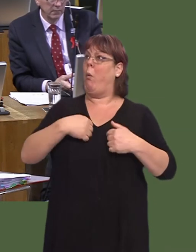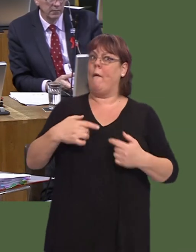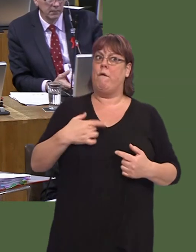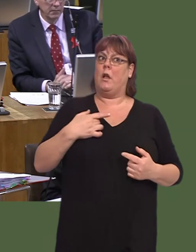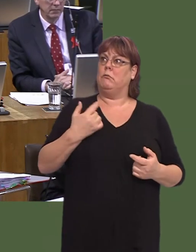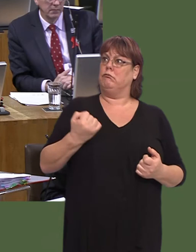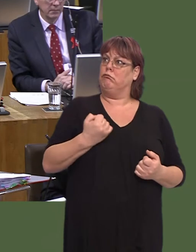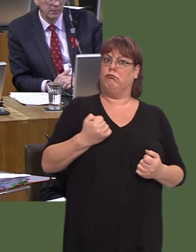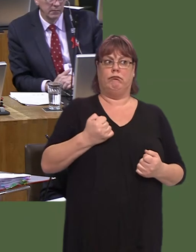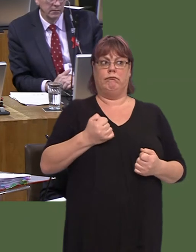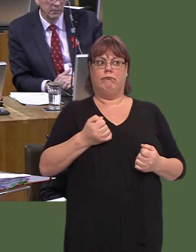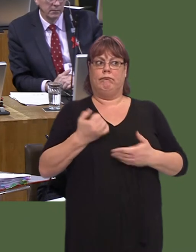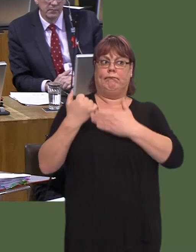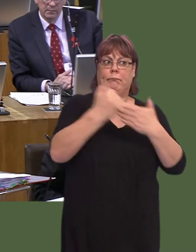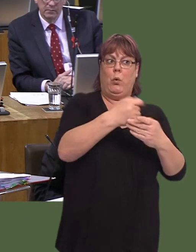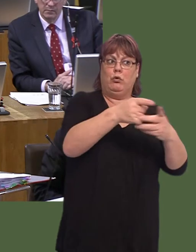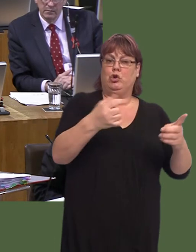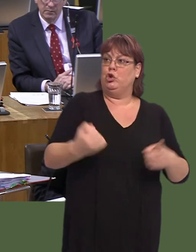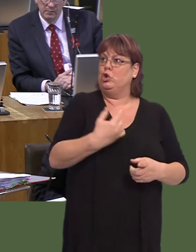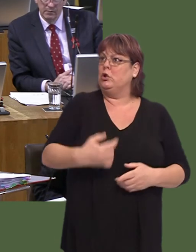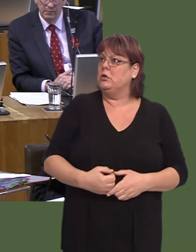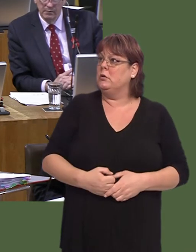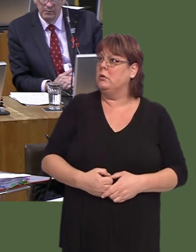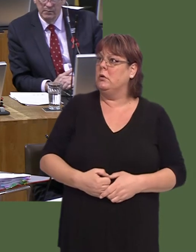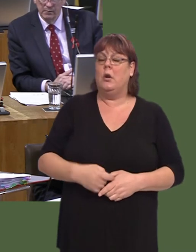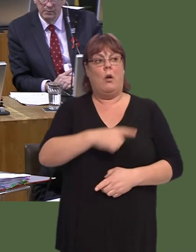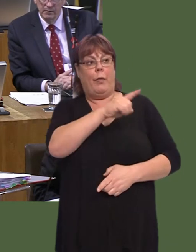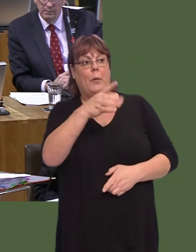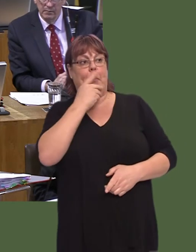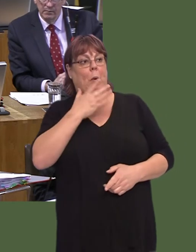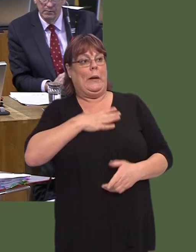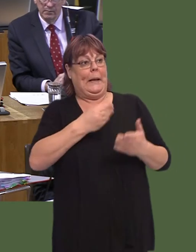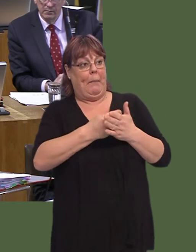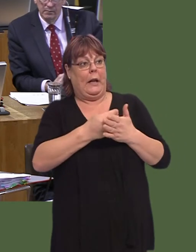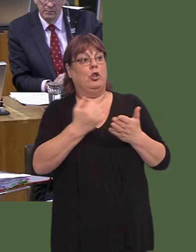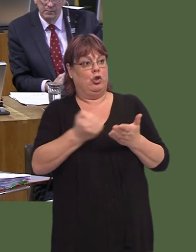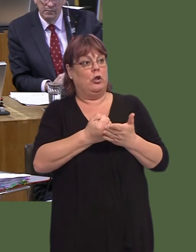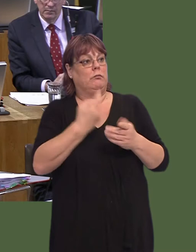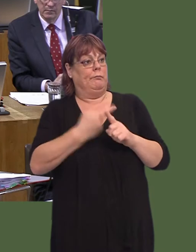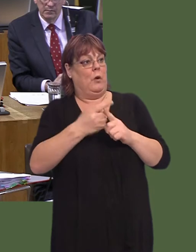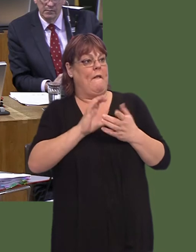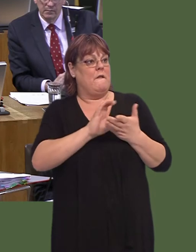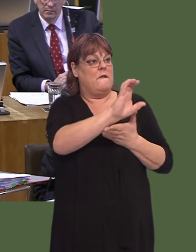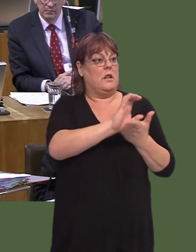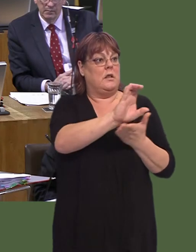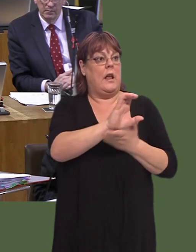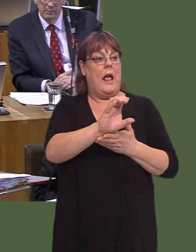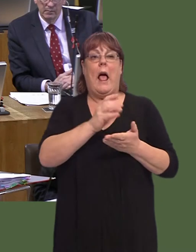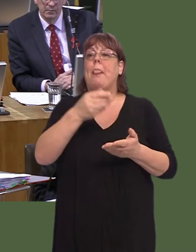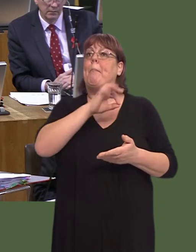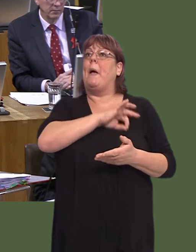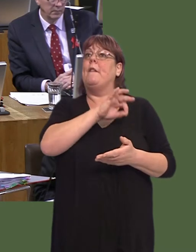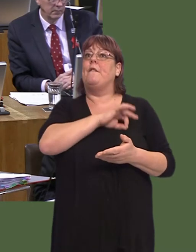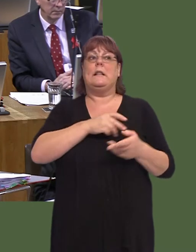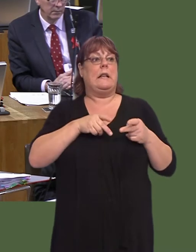we care on this side of the chamber. We urge the UK government to make sure that people who need that money get that money and they stop the cuts they're